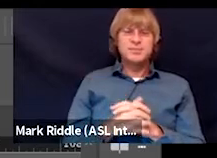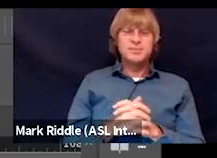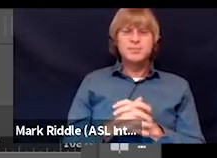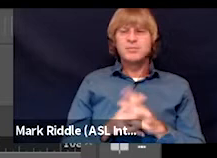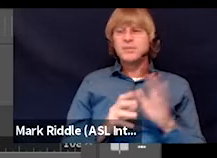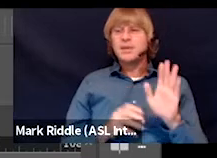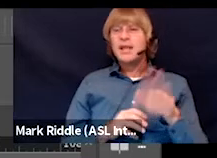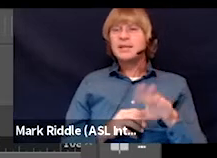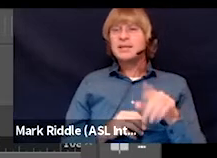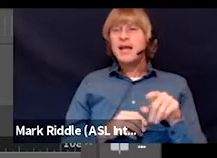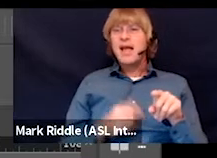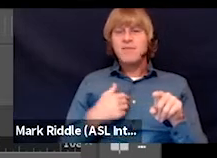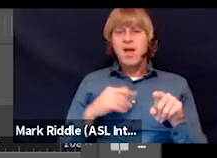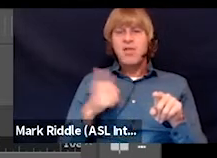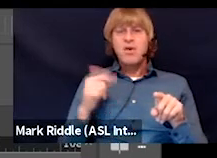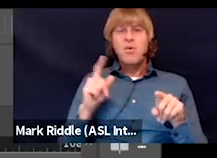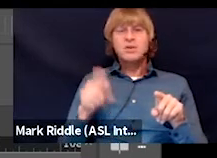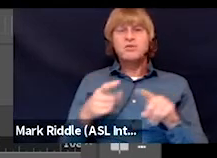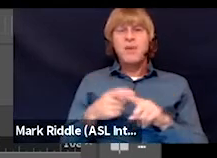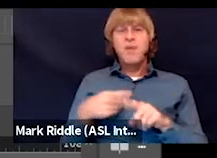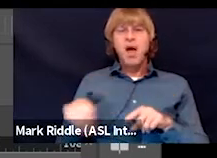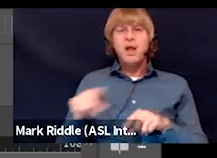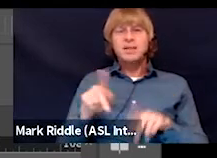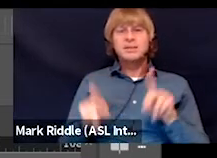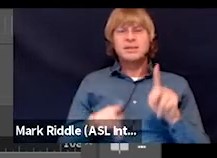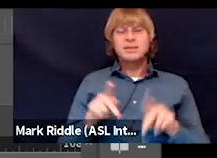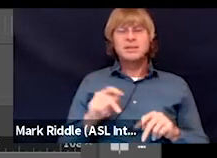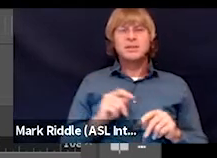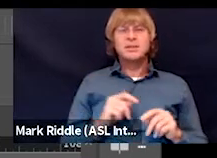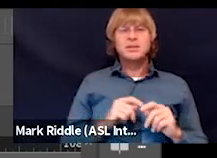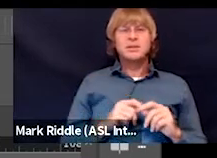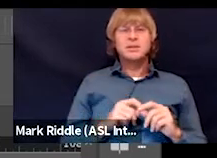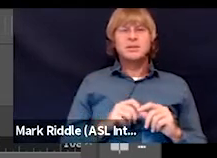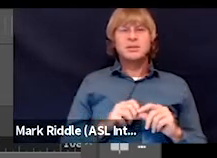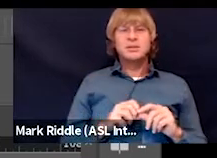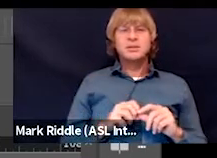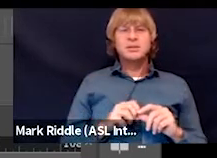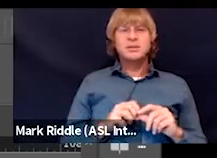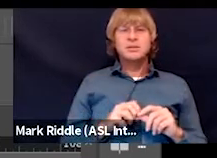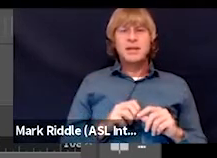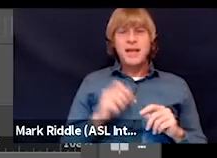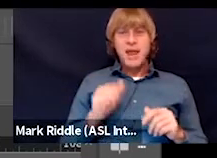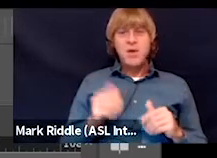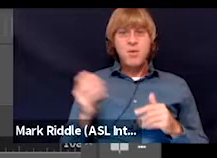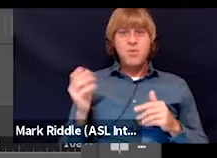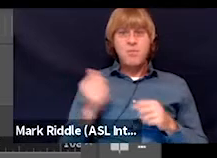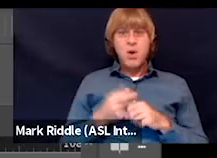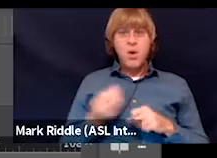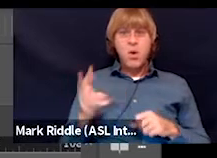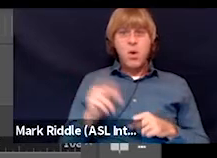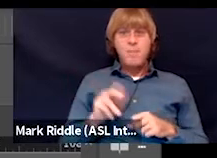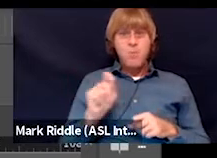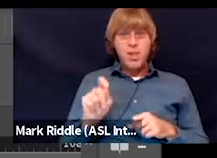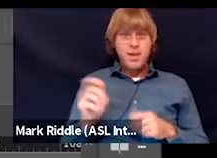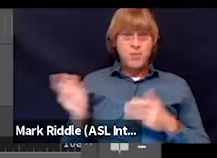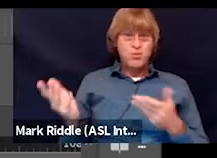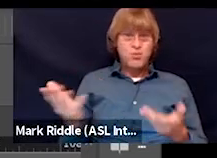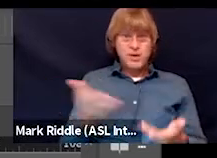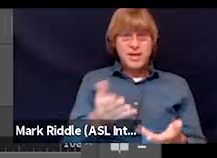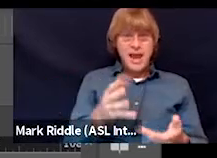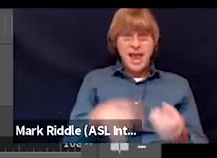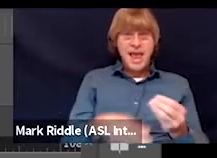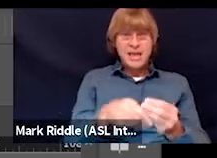Leslie, there's a question from the audience. Okay. Mm-hmm. Can you bring your own, can you make your own bullet and bring it in?